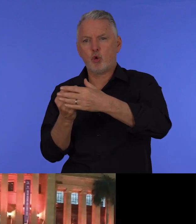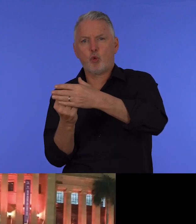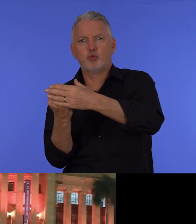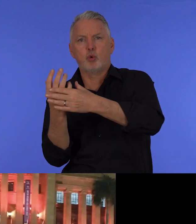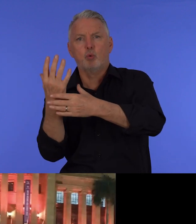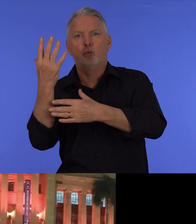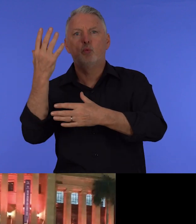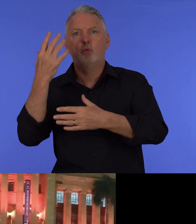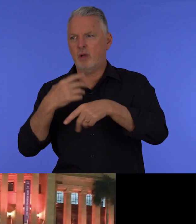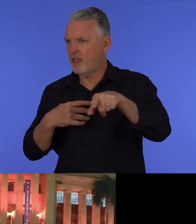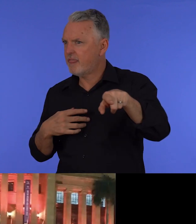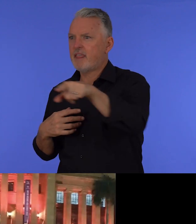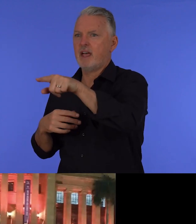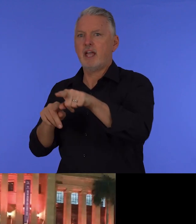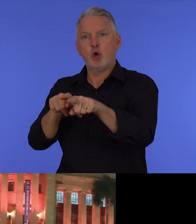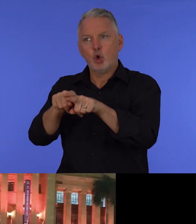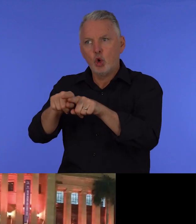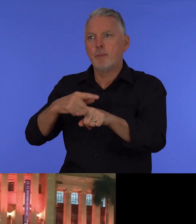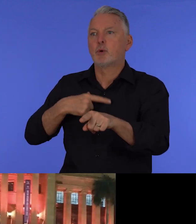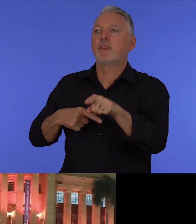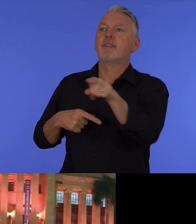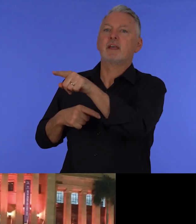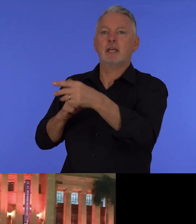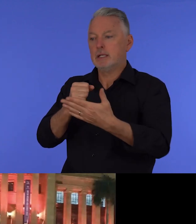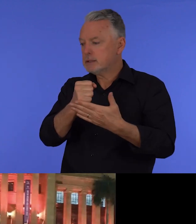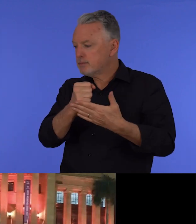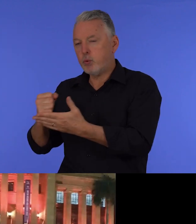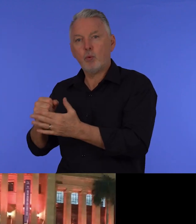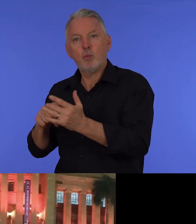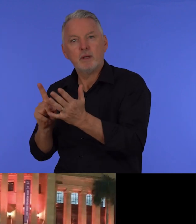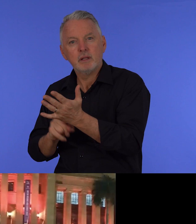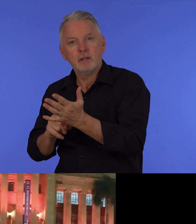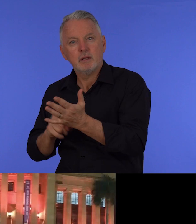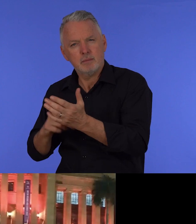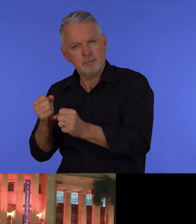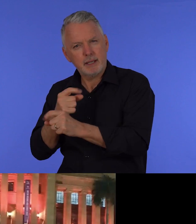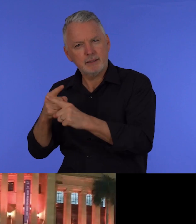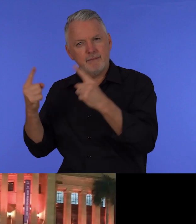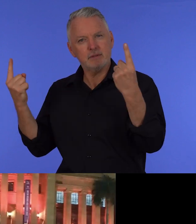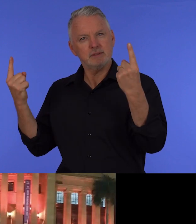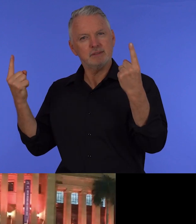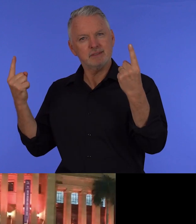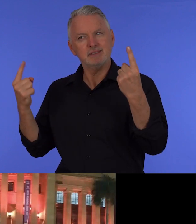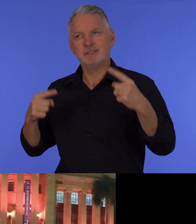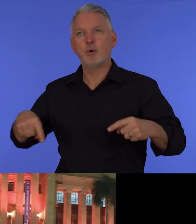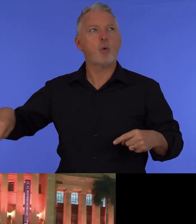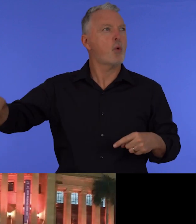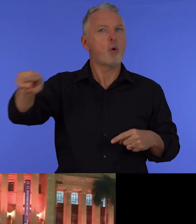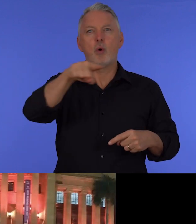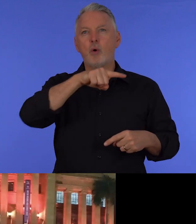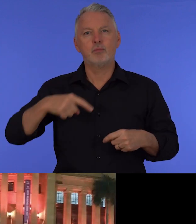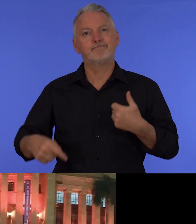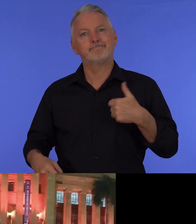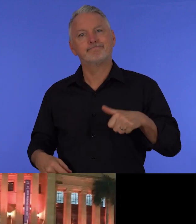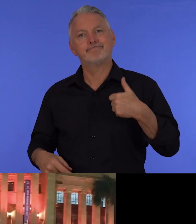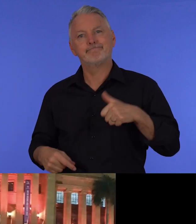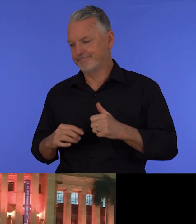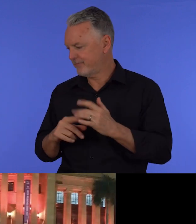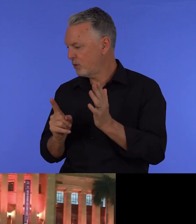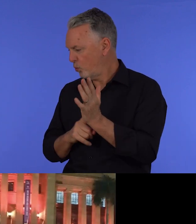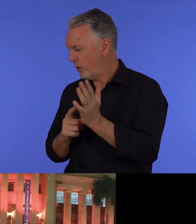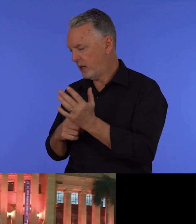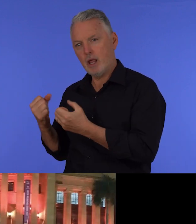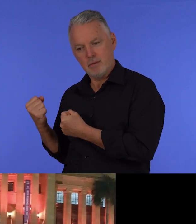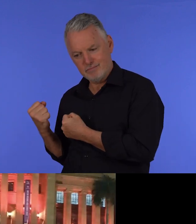too, the growth that they have and what they're learning from supporting Will. So I think everyone can now see